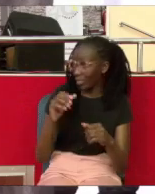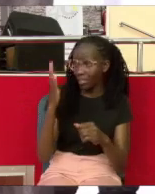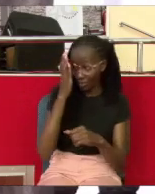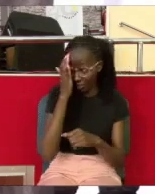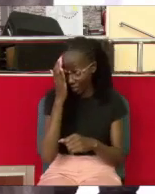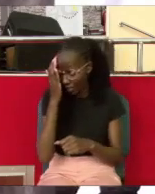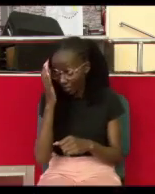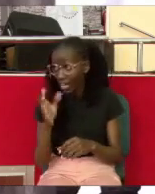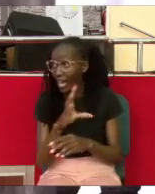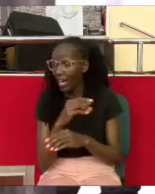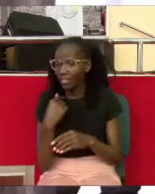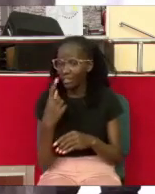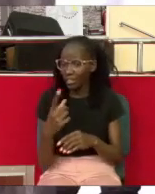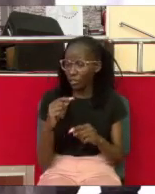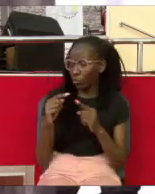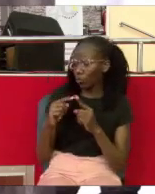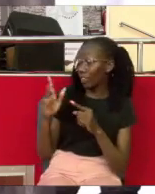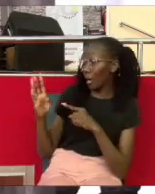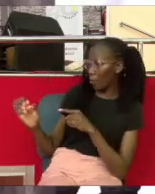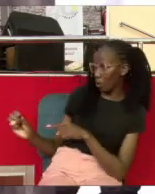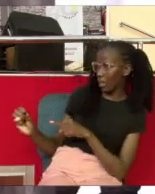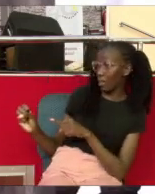to Moses, to Samuel,